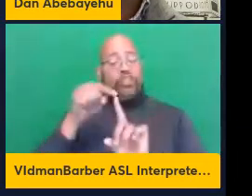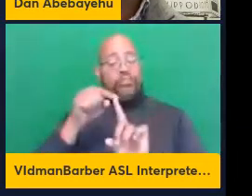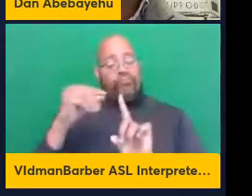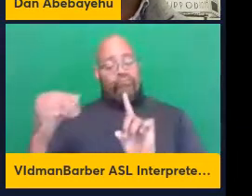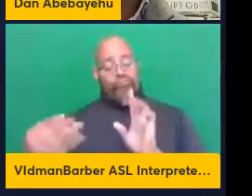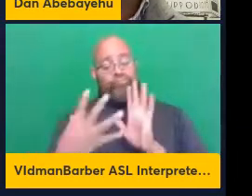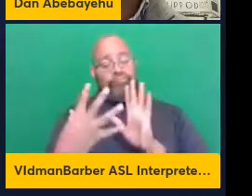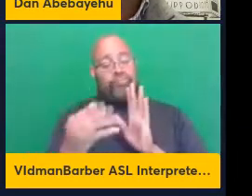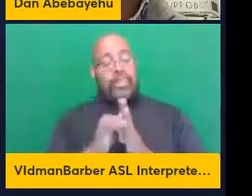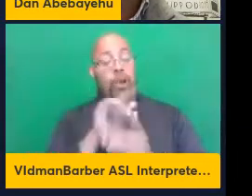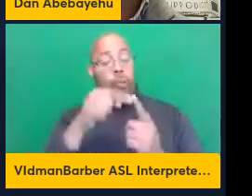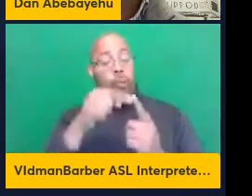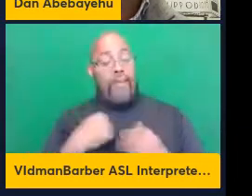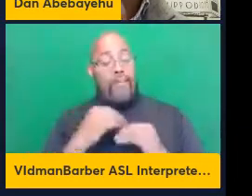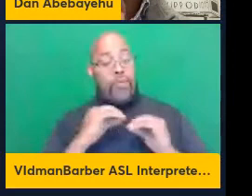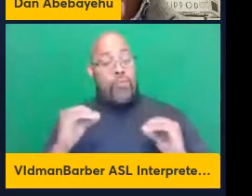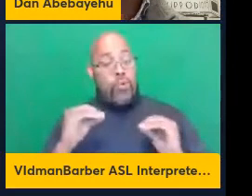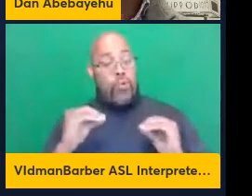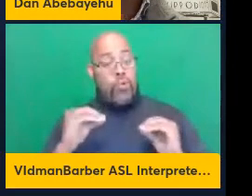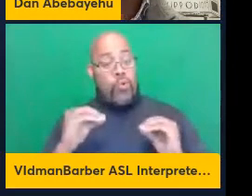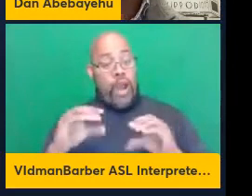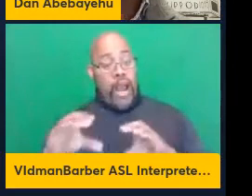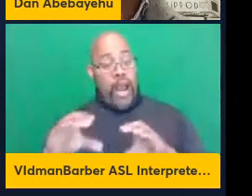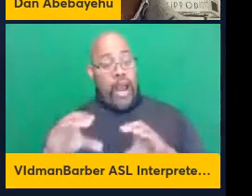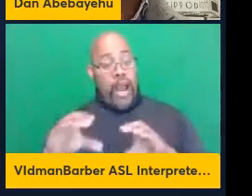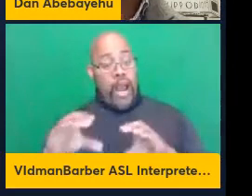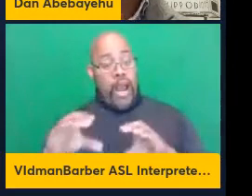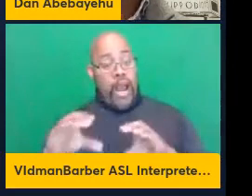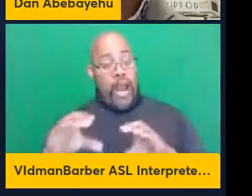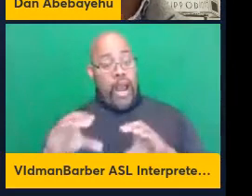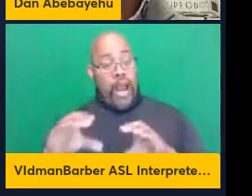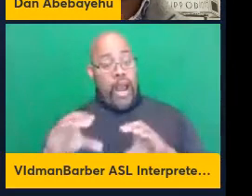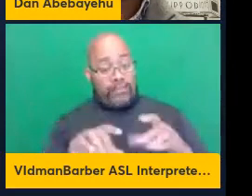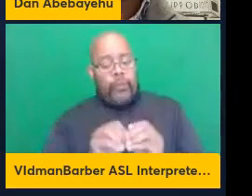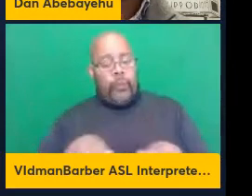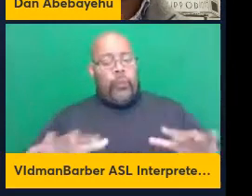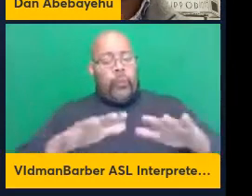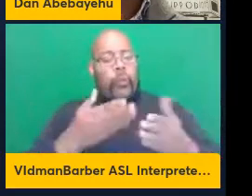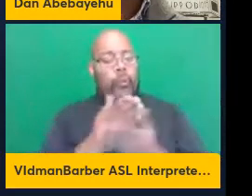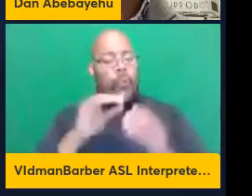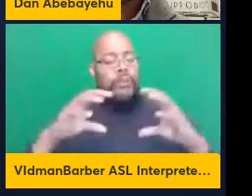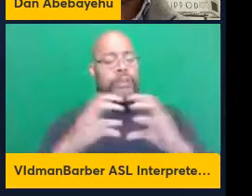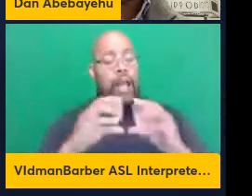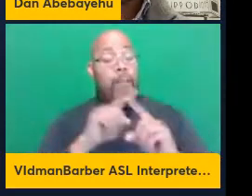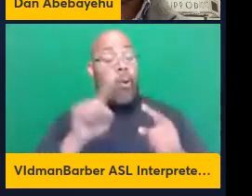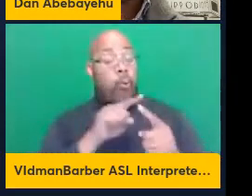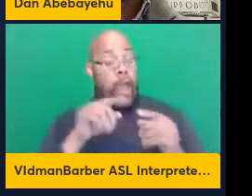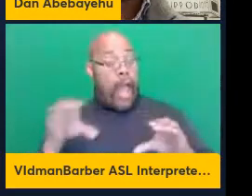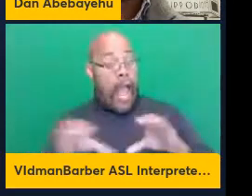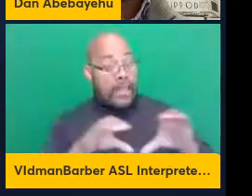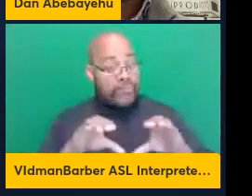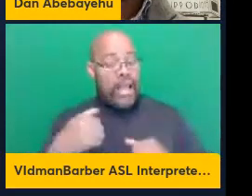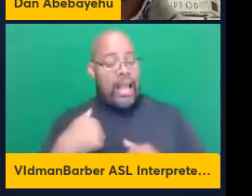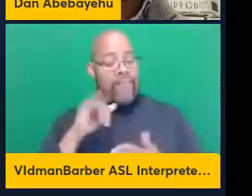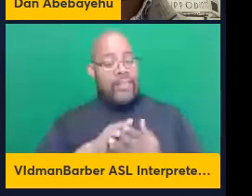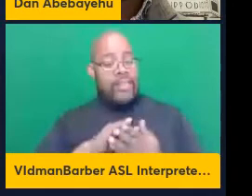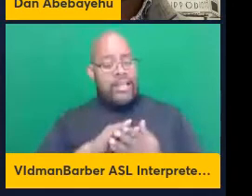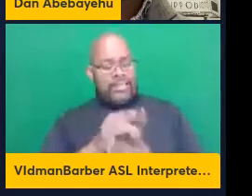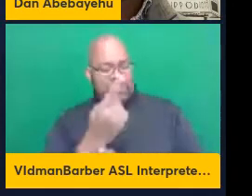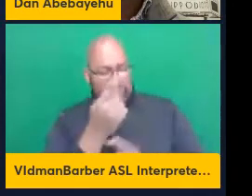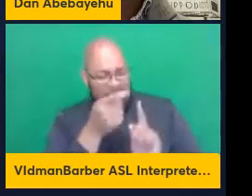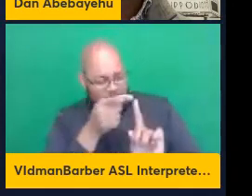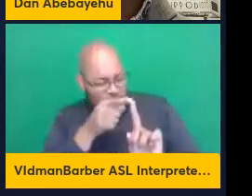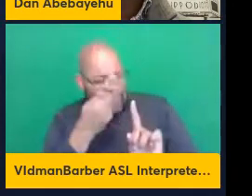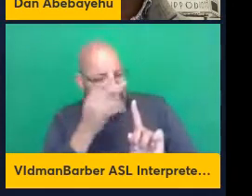when there's no inflammasome activation, the fluorescent reporter is kind of diffused throughout the cell. But when it's activated, there's this speck that forms